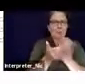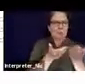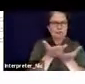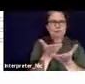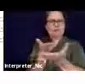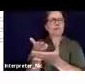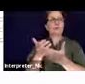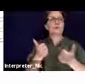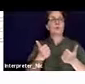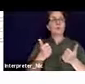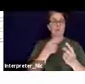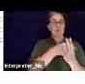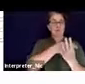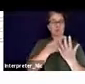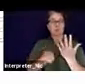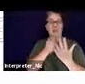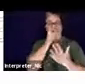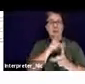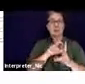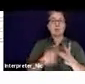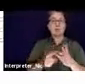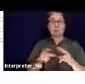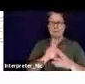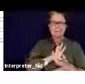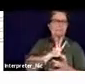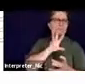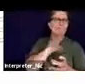you can only do this if you get fully involved in university life.